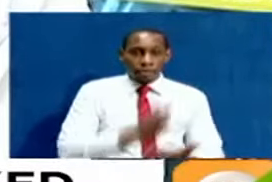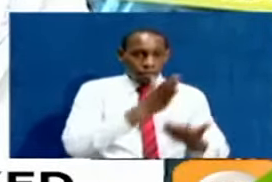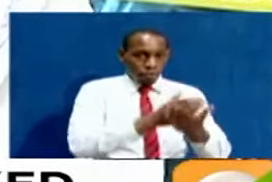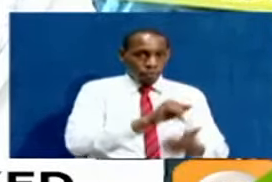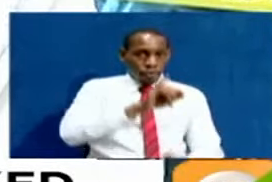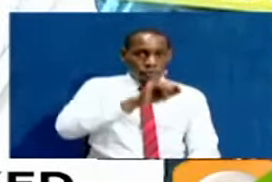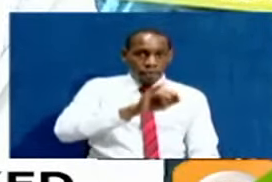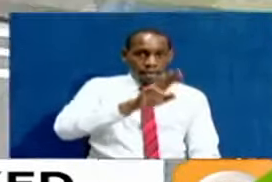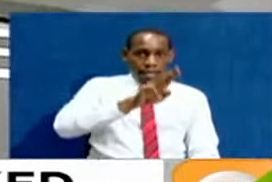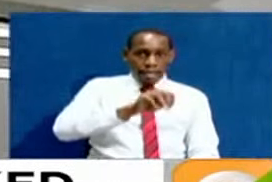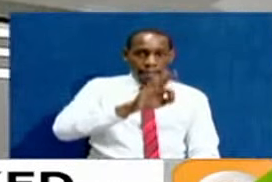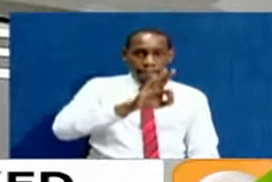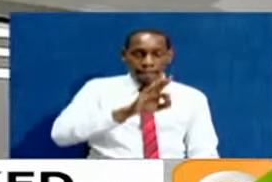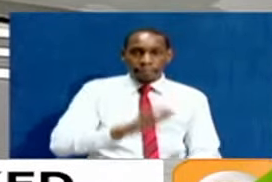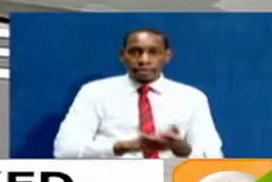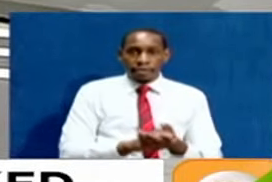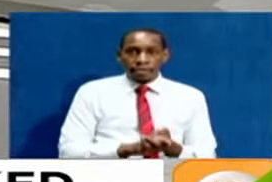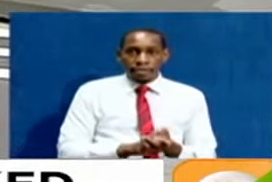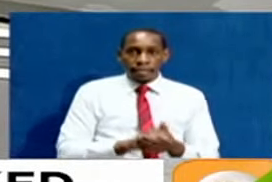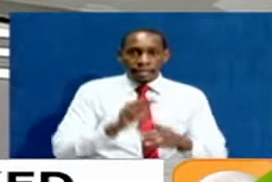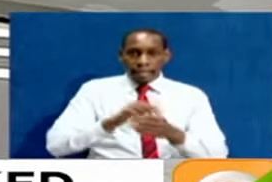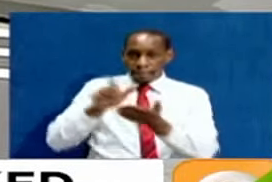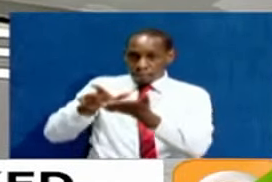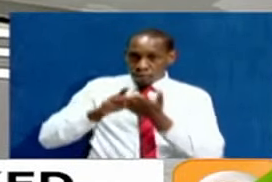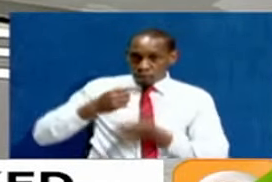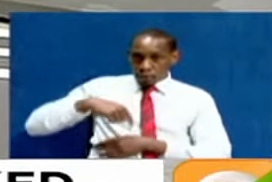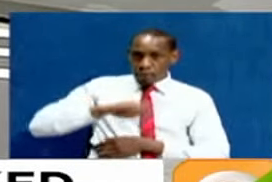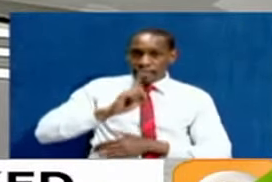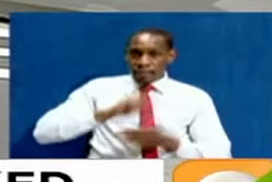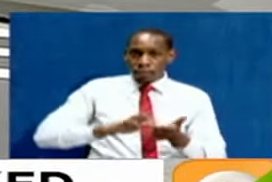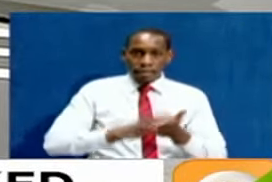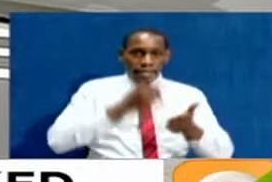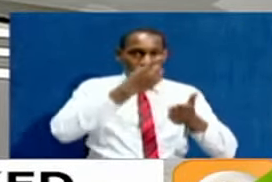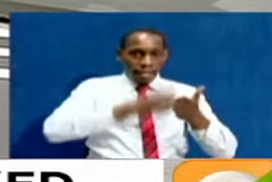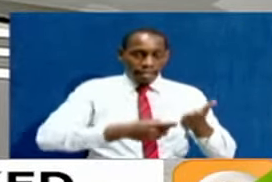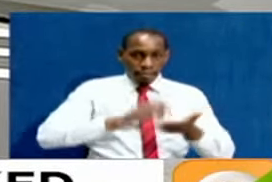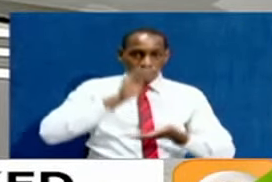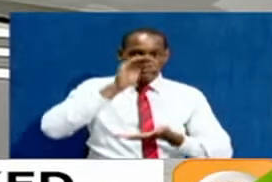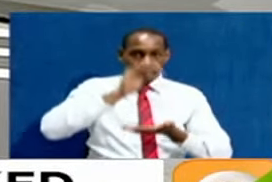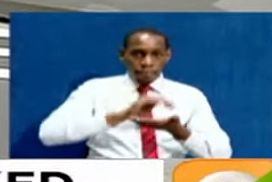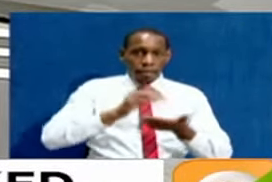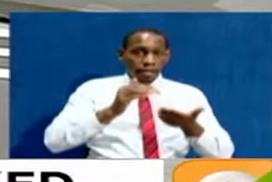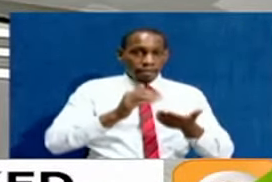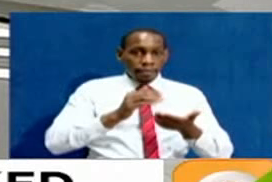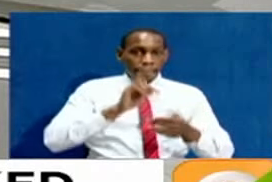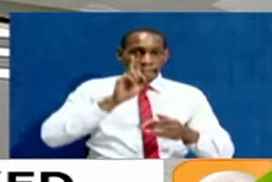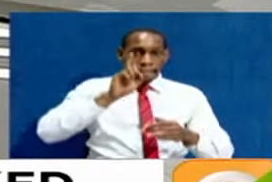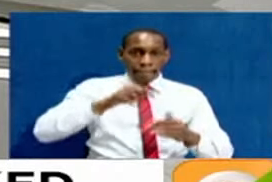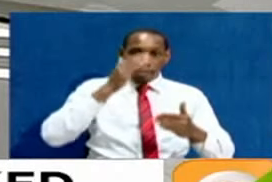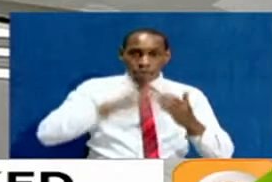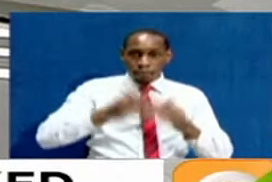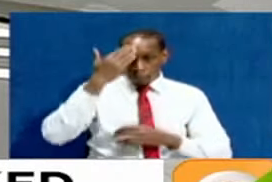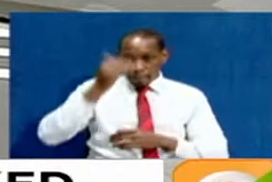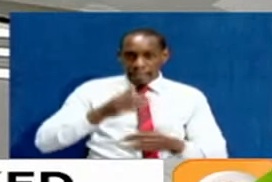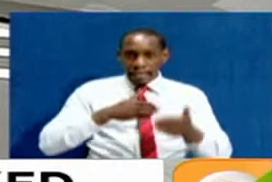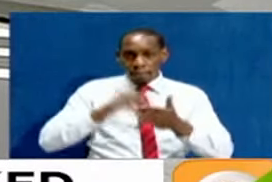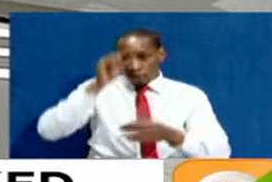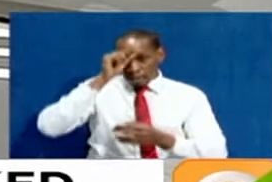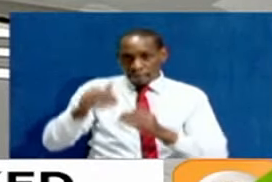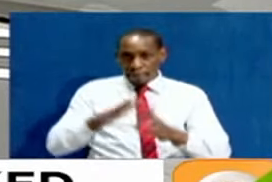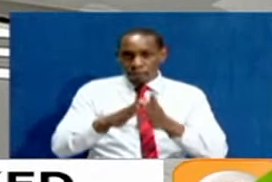the IMF, yes, did talk about when, they were giving us the loan, and they said these tax relief measures need to end because it was denying the government the chance